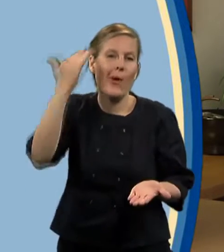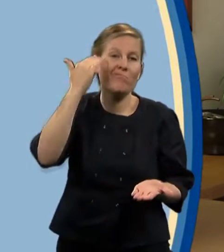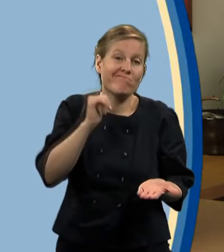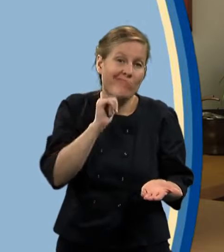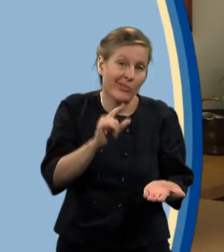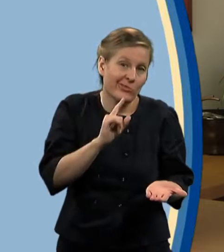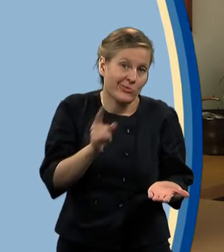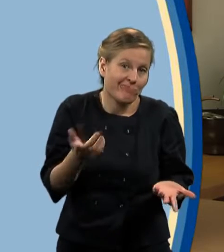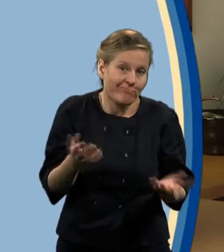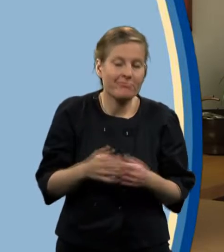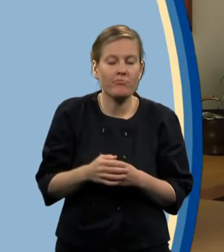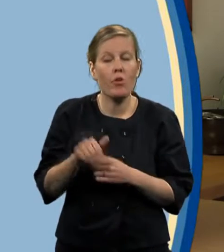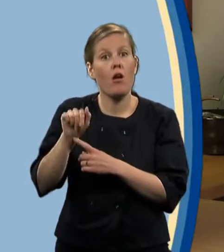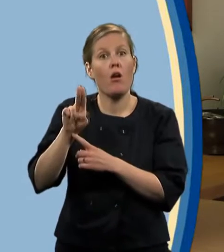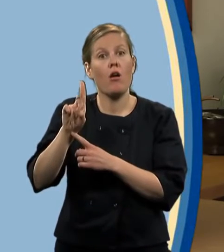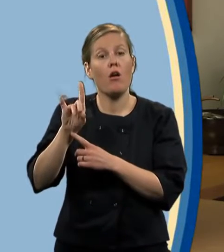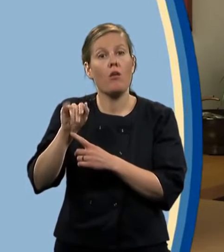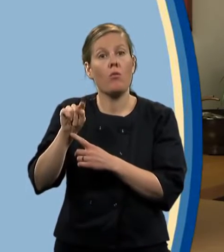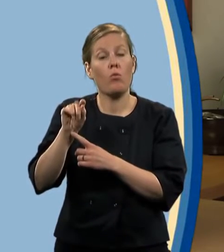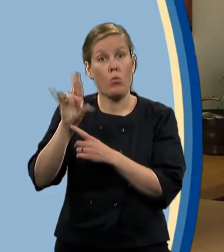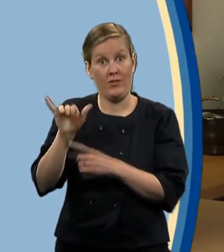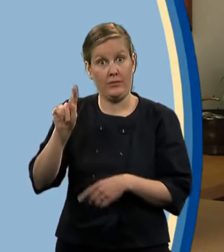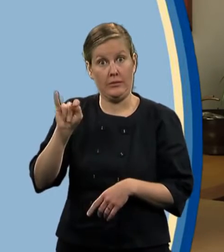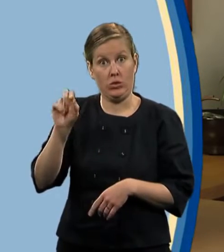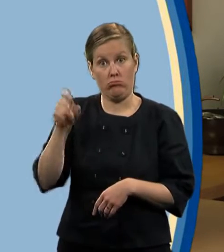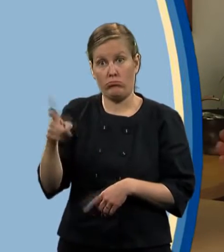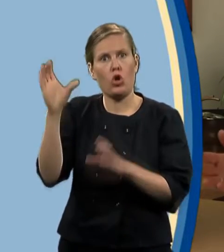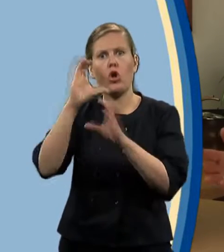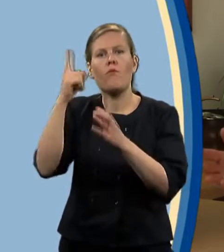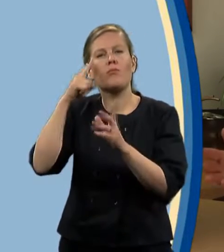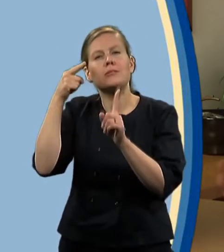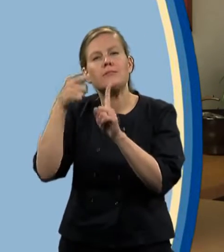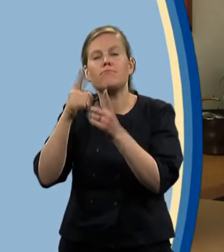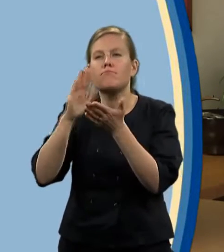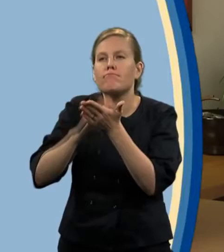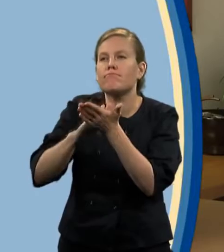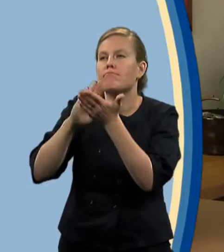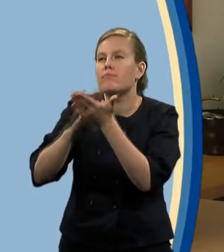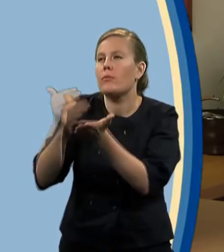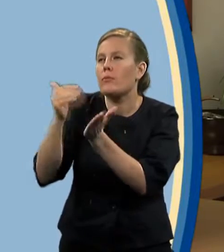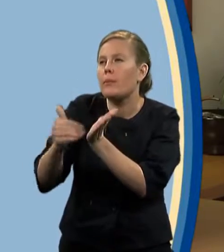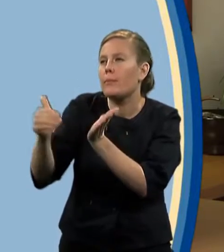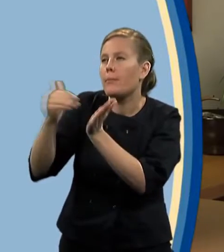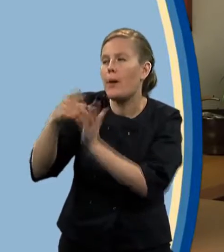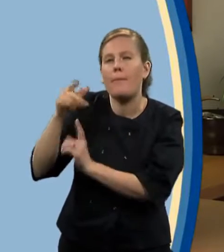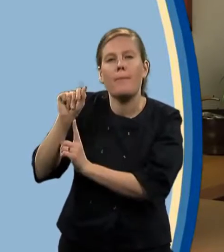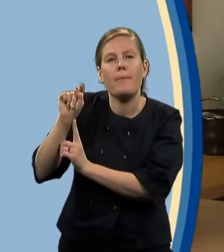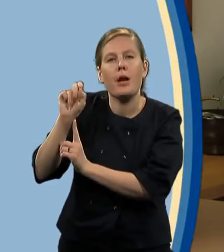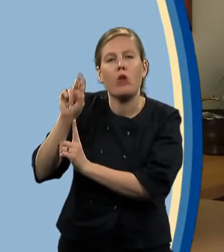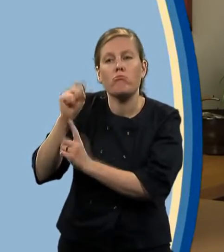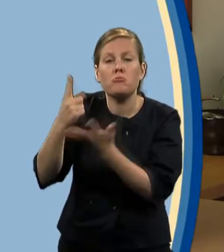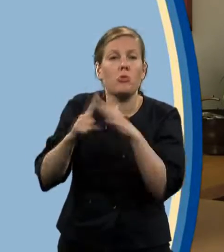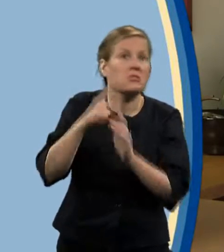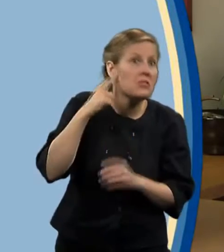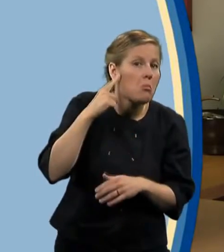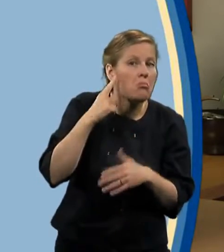now know the auditory tissue is looking for highly specific rhythmic undulating patterns that are pressed in sound and pressed in sign